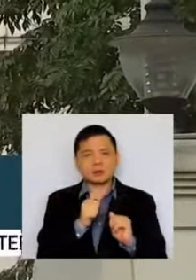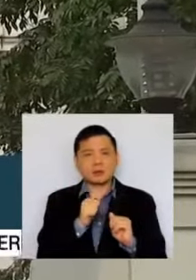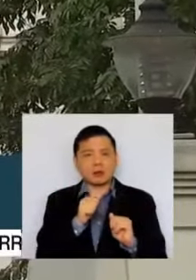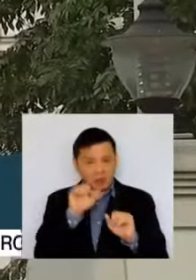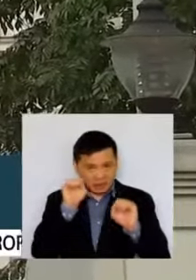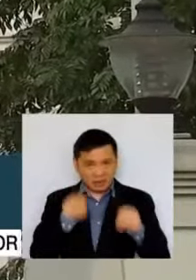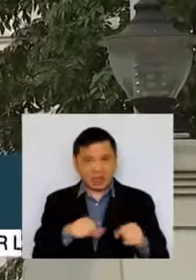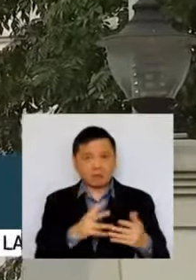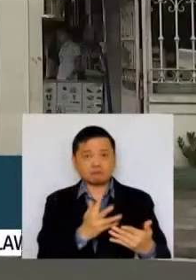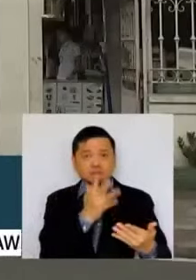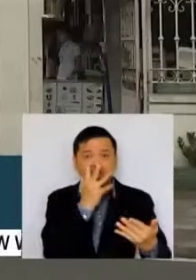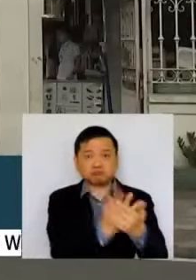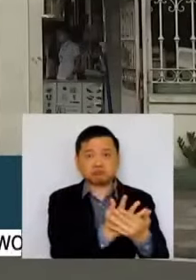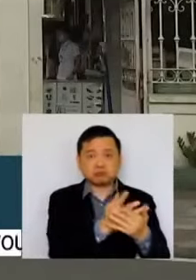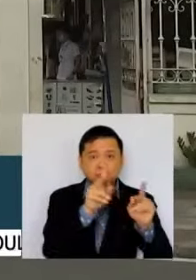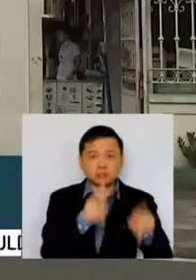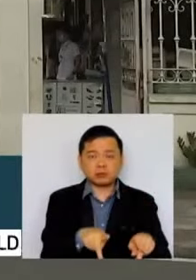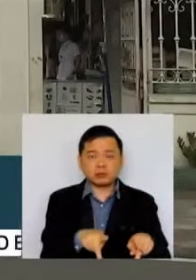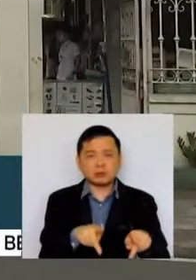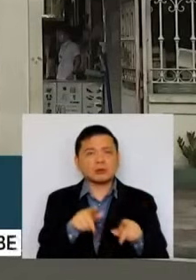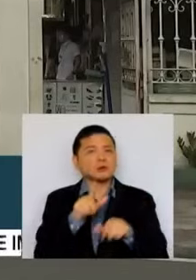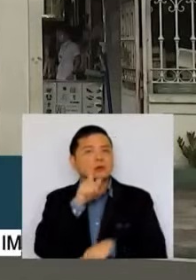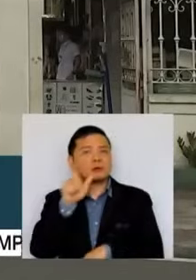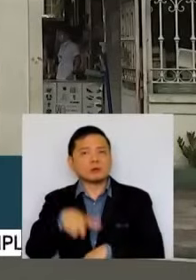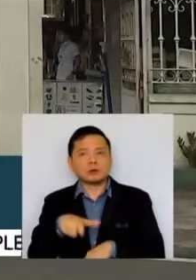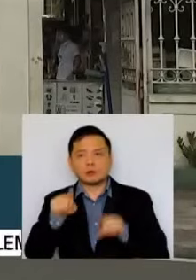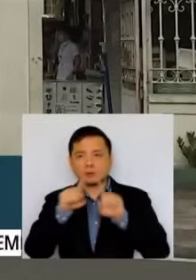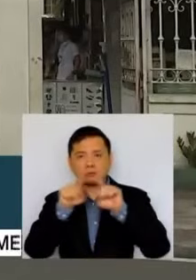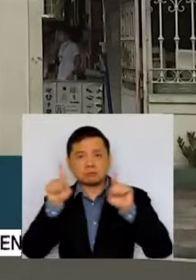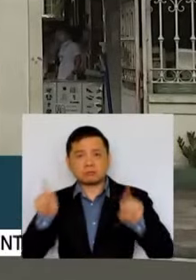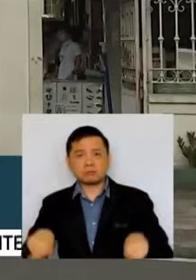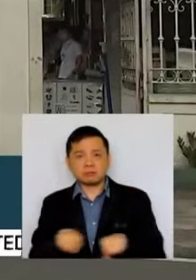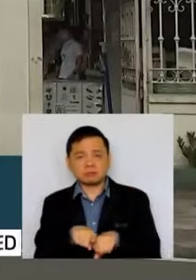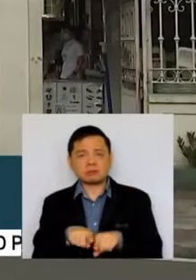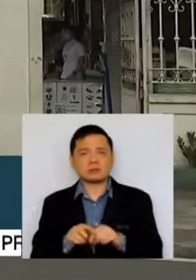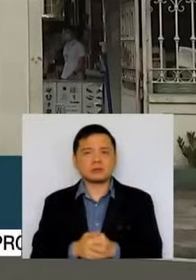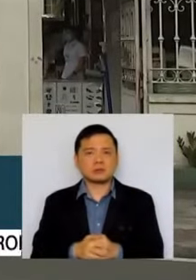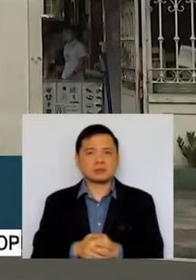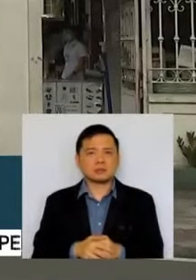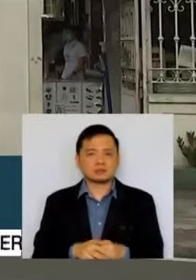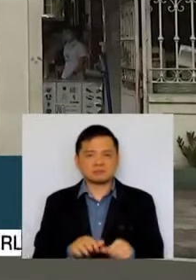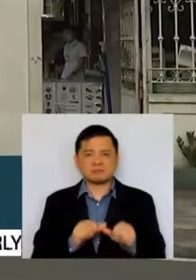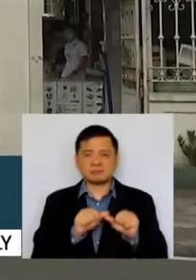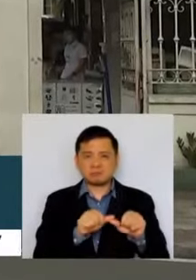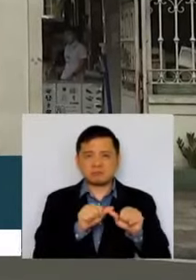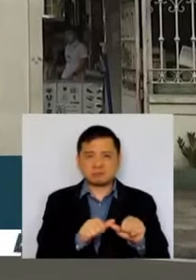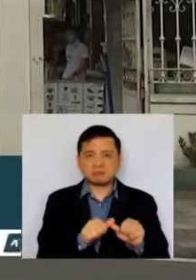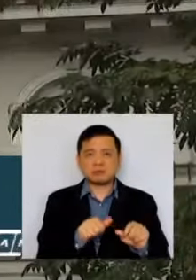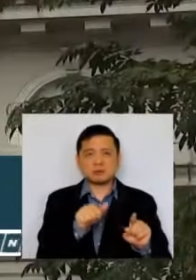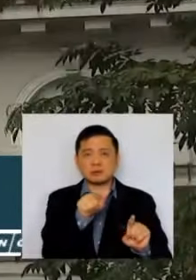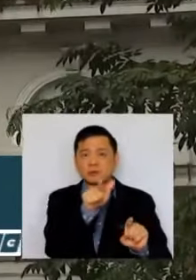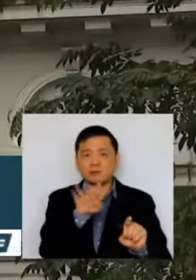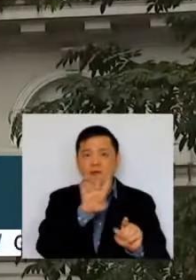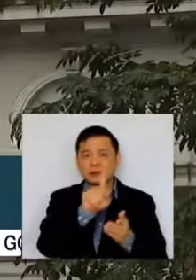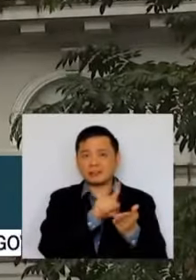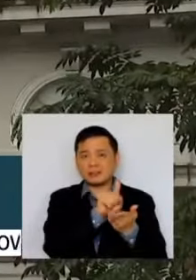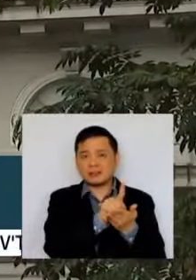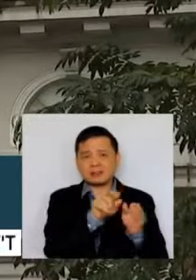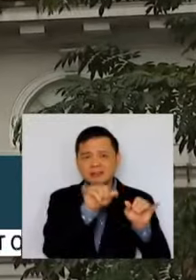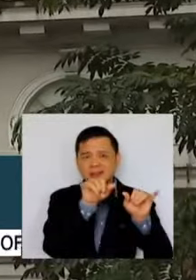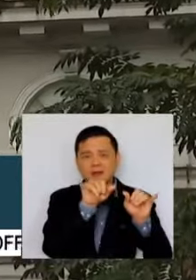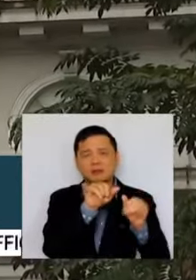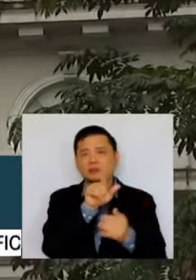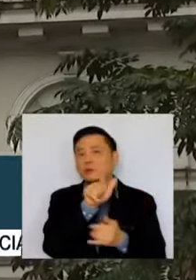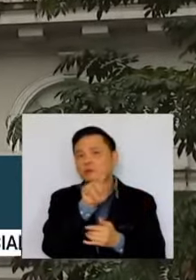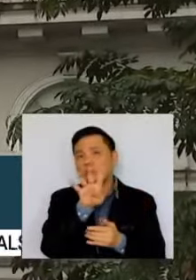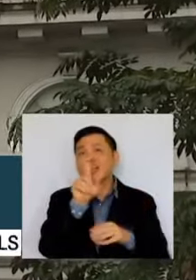judicial warrant of arrest and detention of up to 24 days. Many thought this would be the provision that would most likely